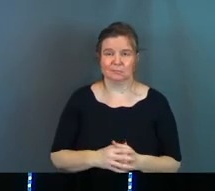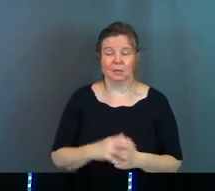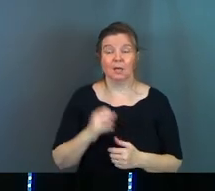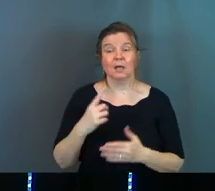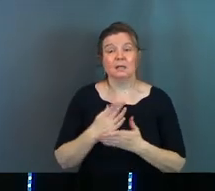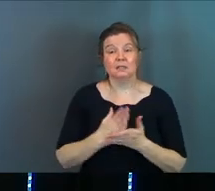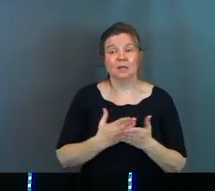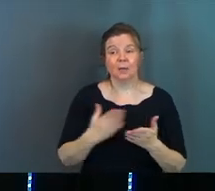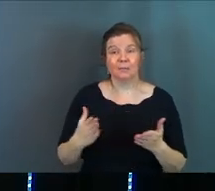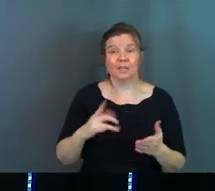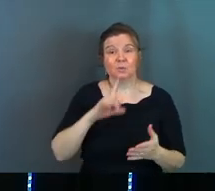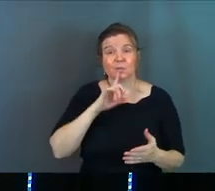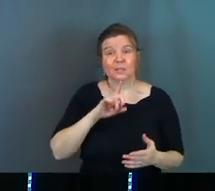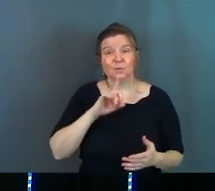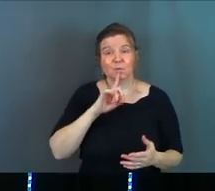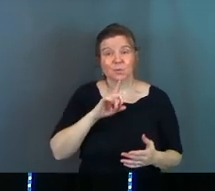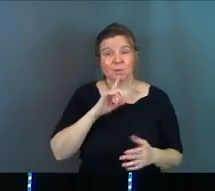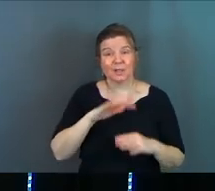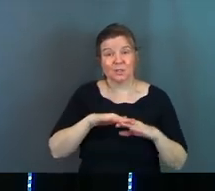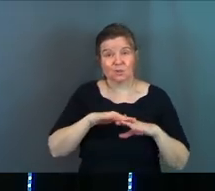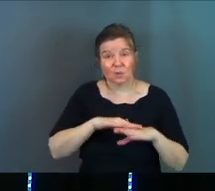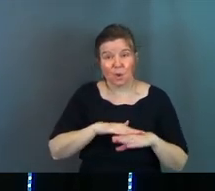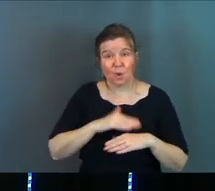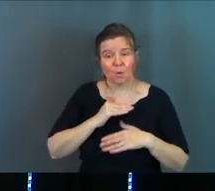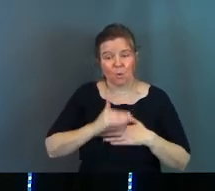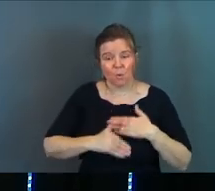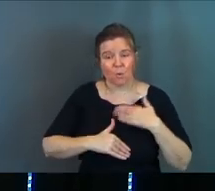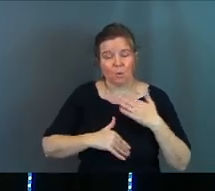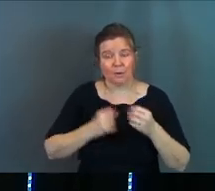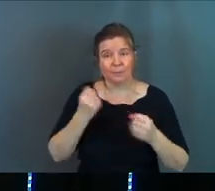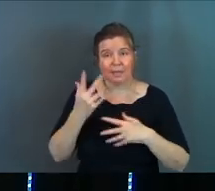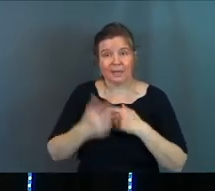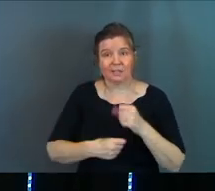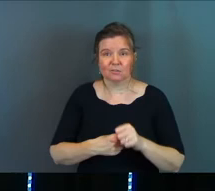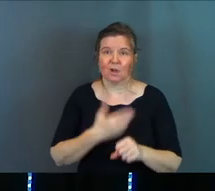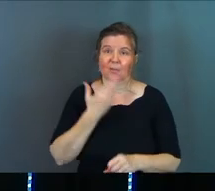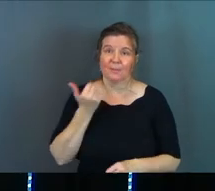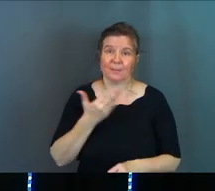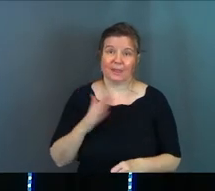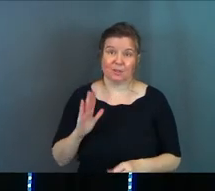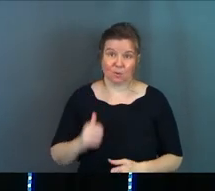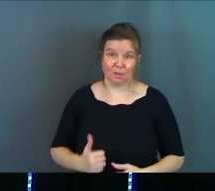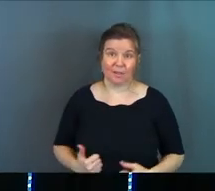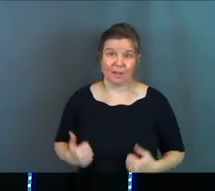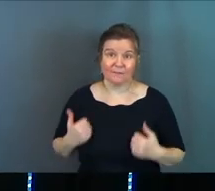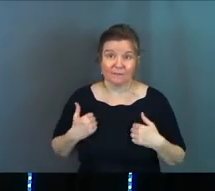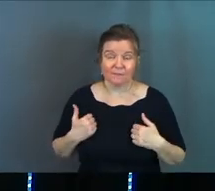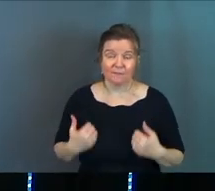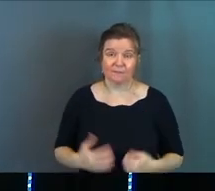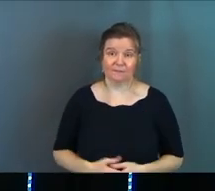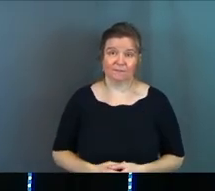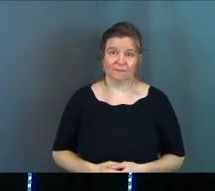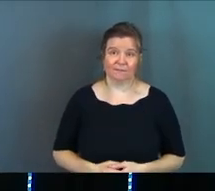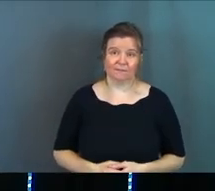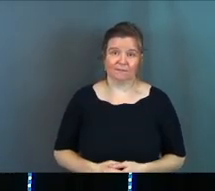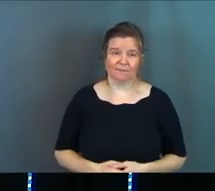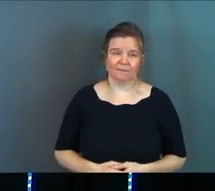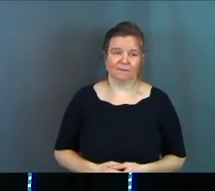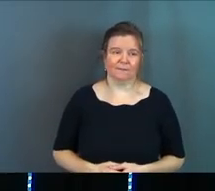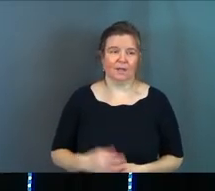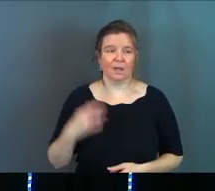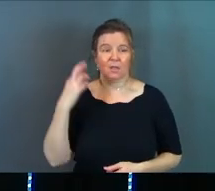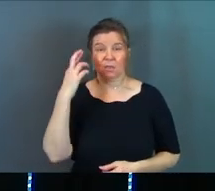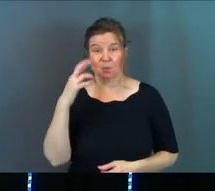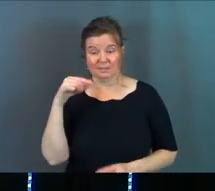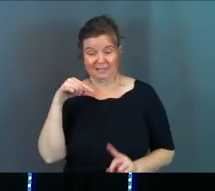And some things that are really, really slow and take years are the best things in your life. And